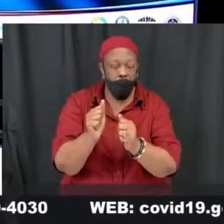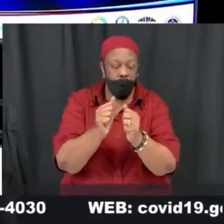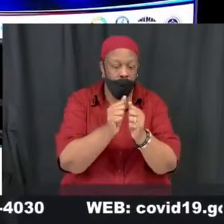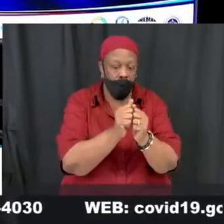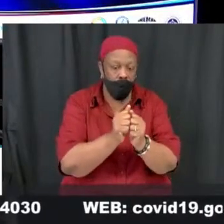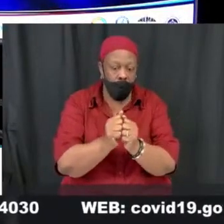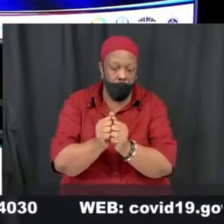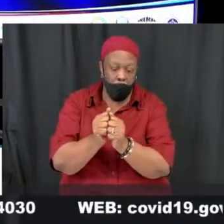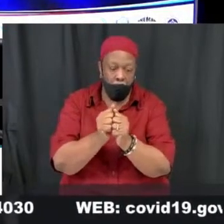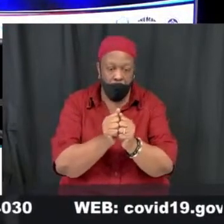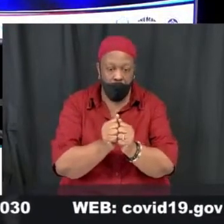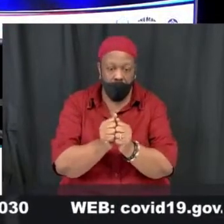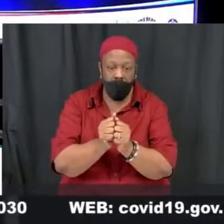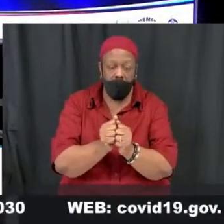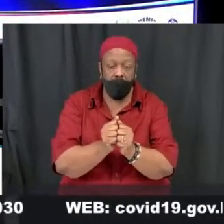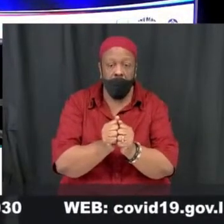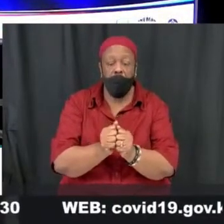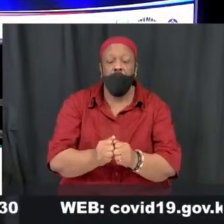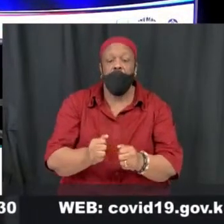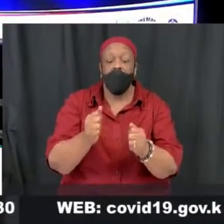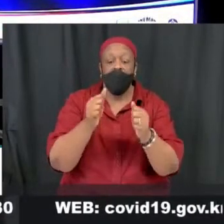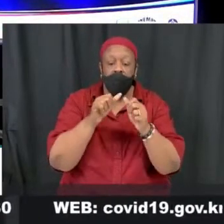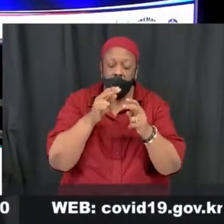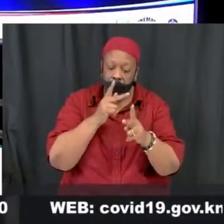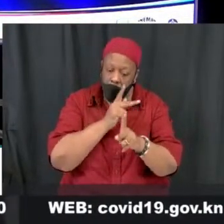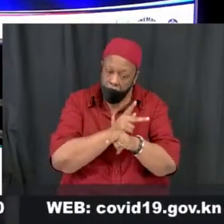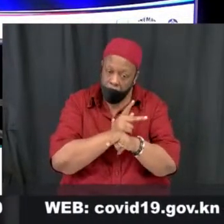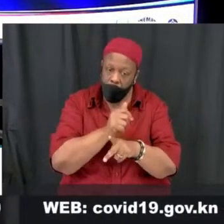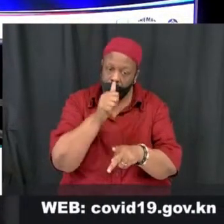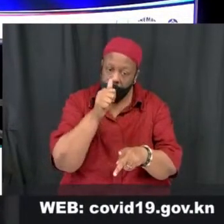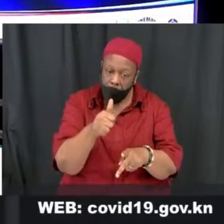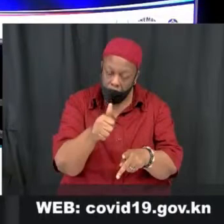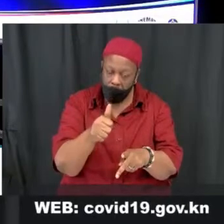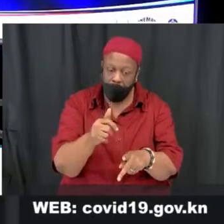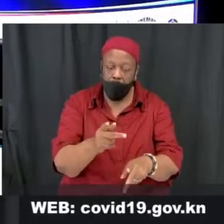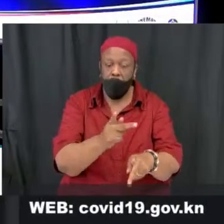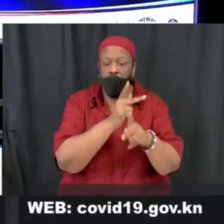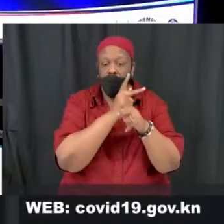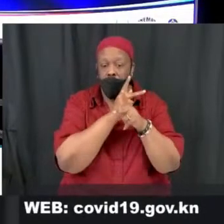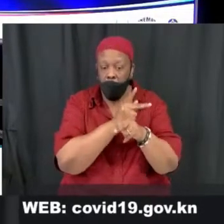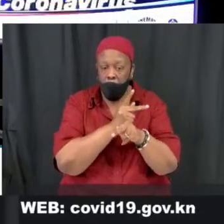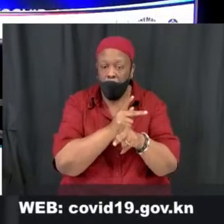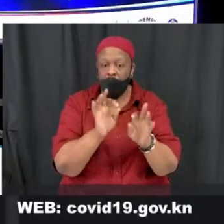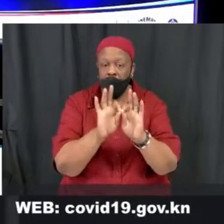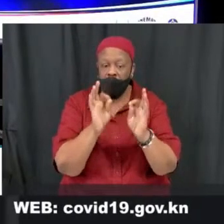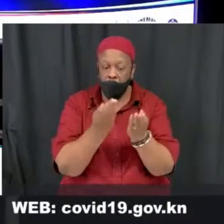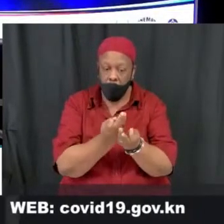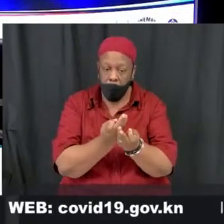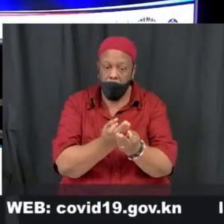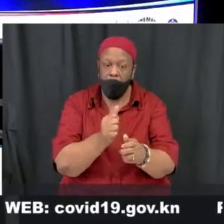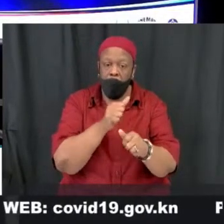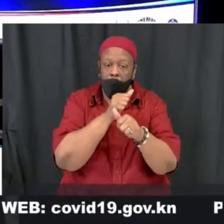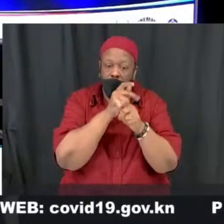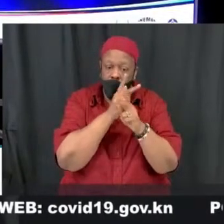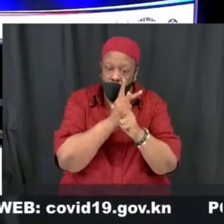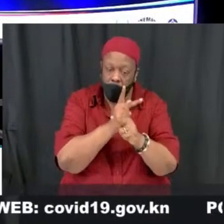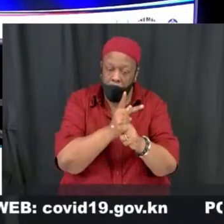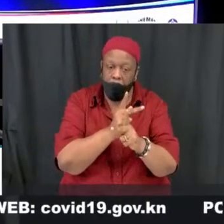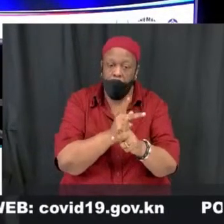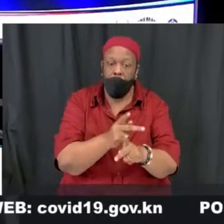asking you to do your part to protect your communities, your families, your friends, and your loved ones.